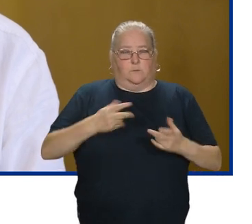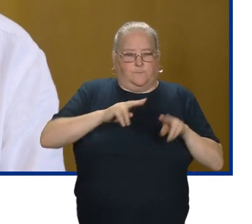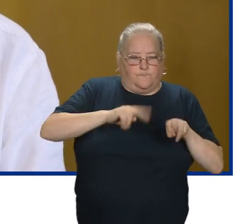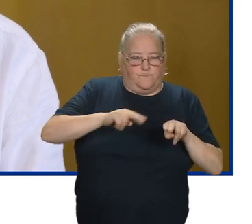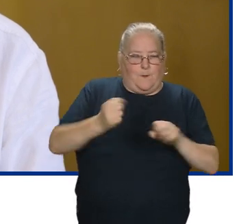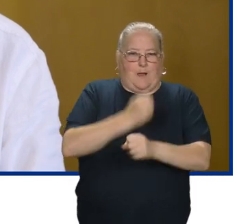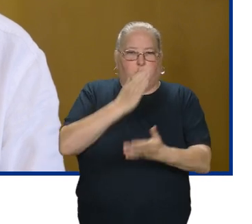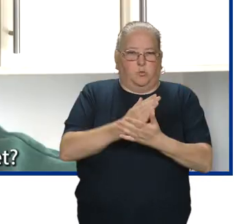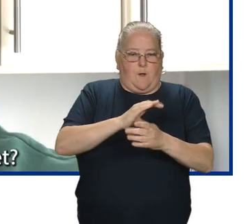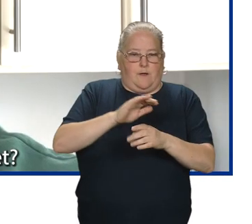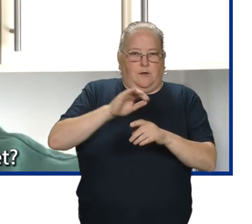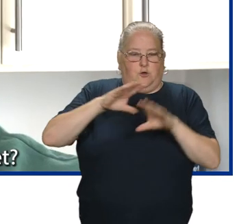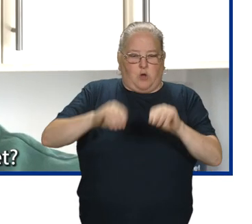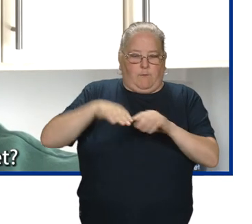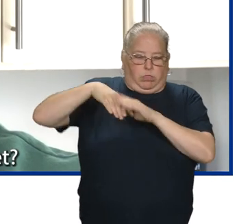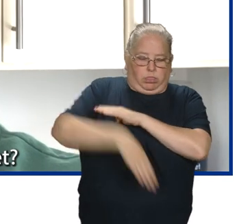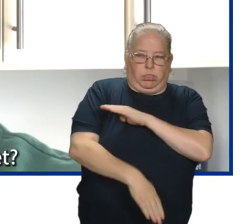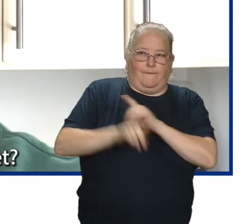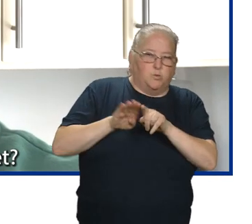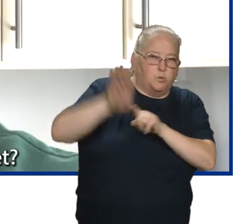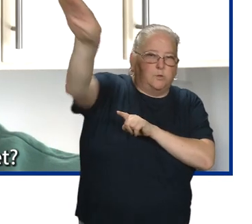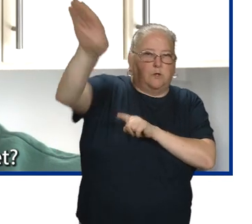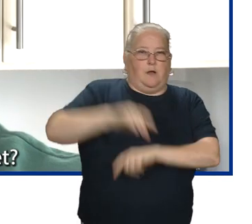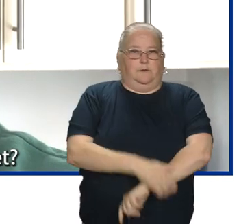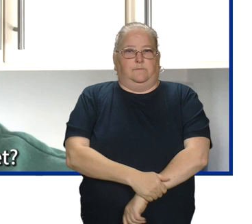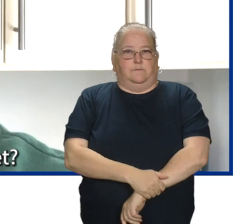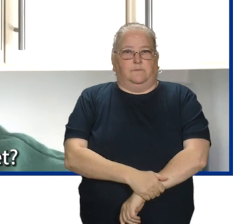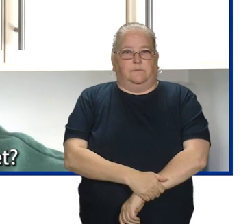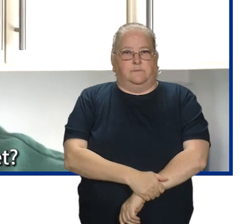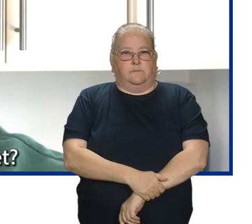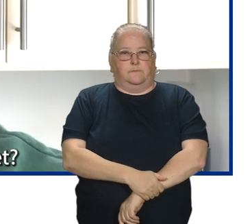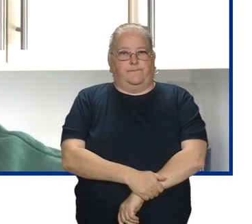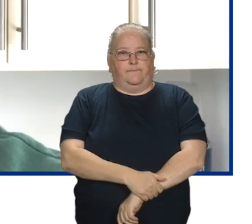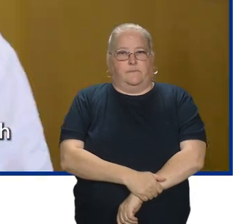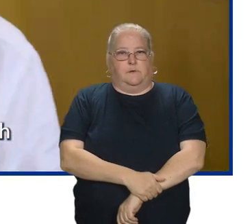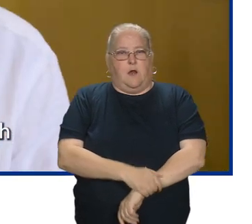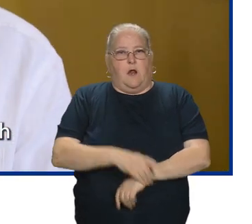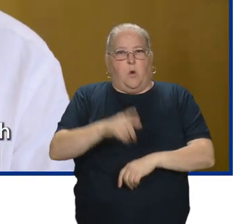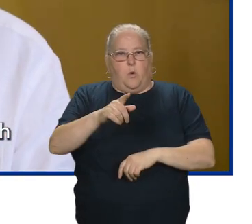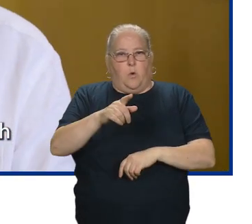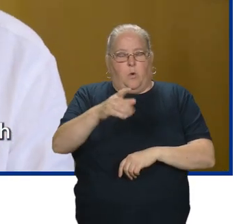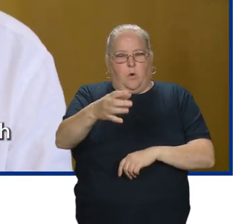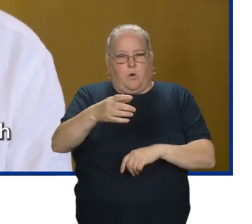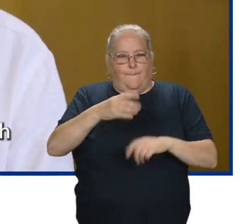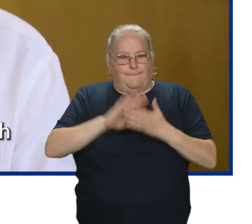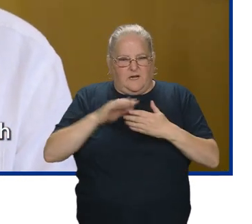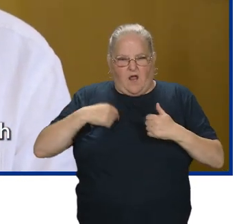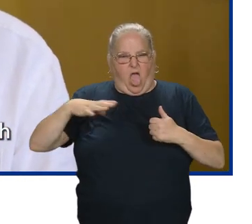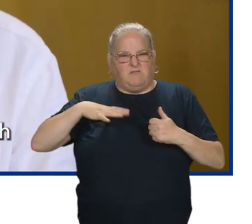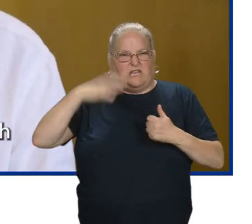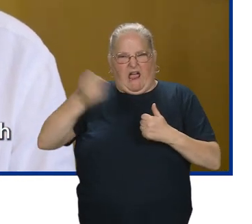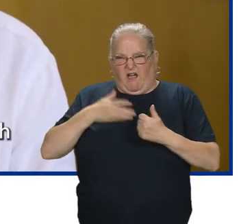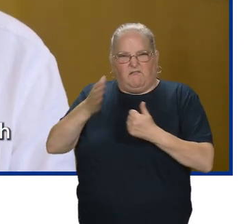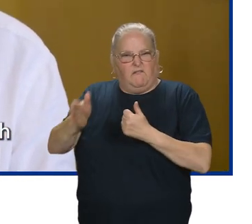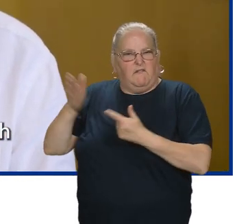ahead. Can you tell me if this is instead of any other health checks I normally get? This is not instead of any other of the